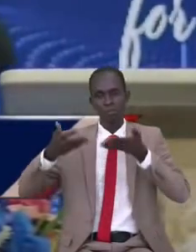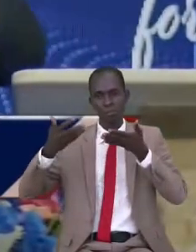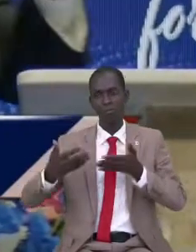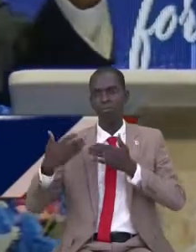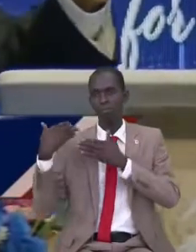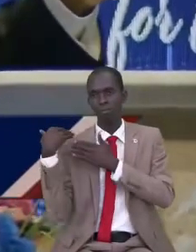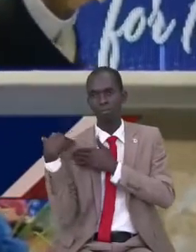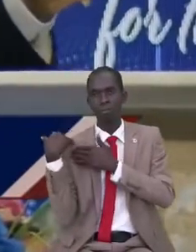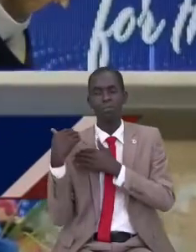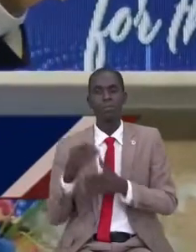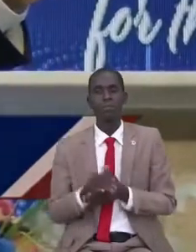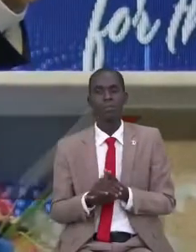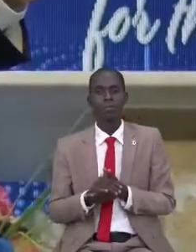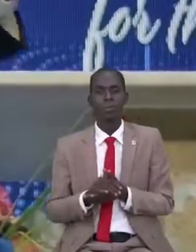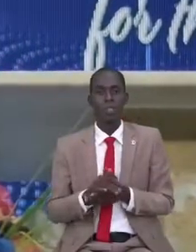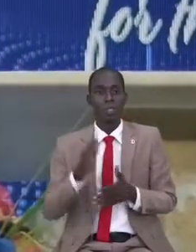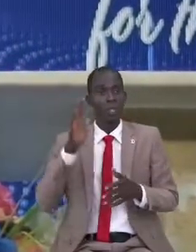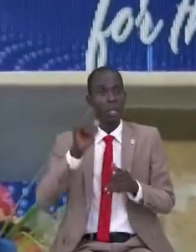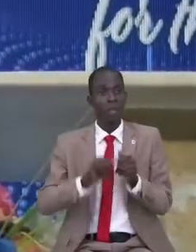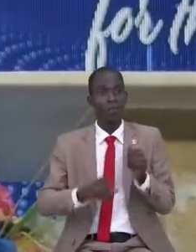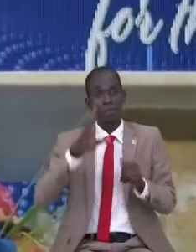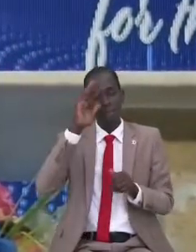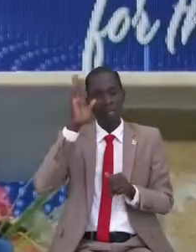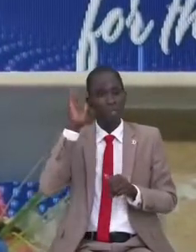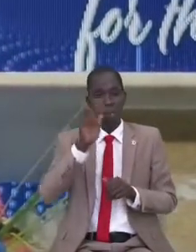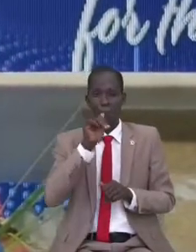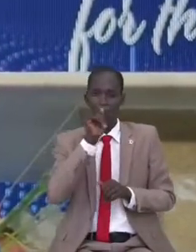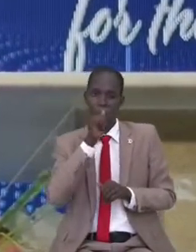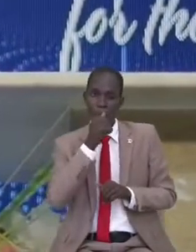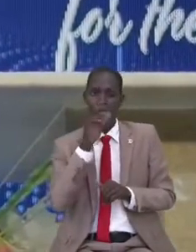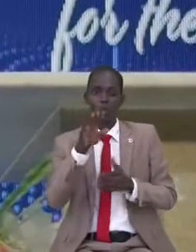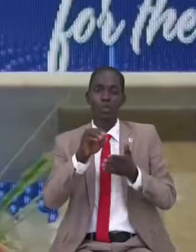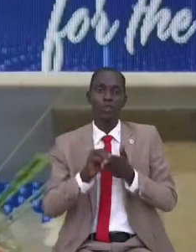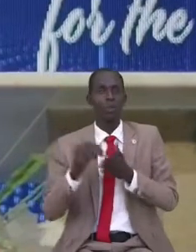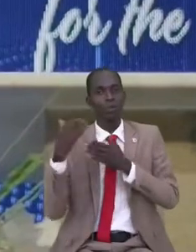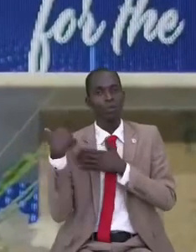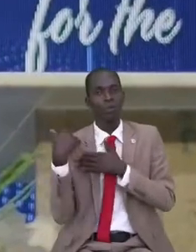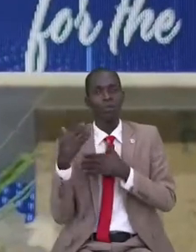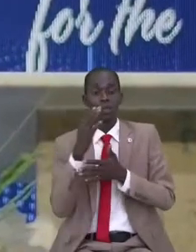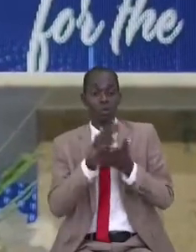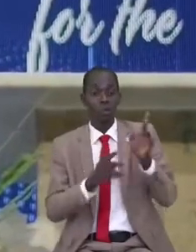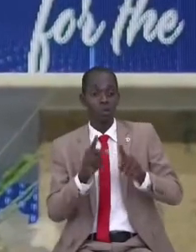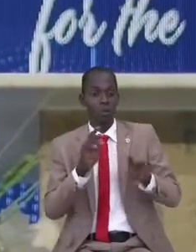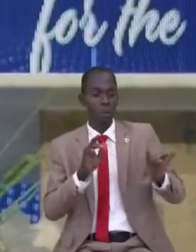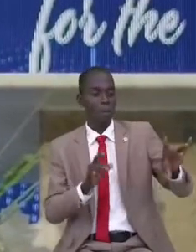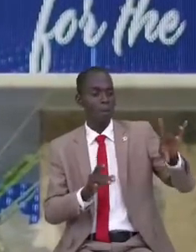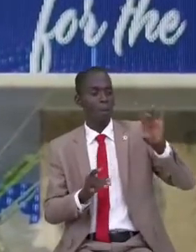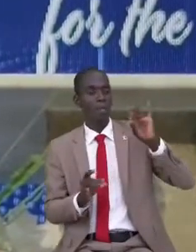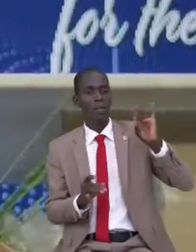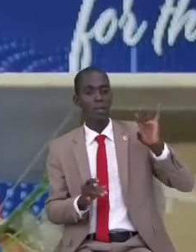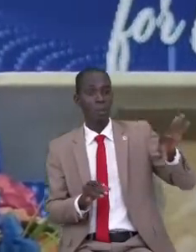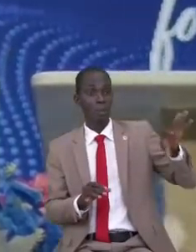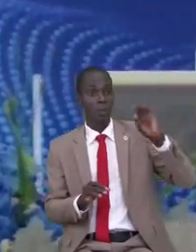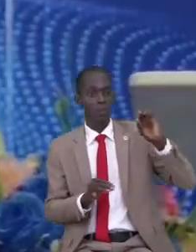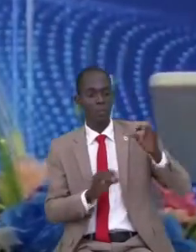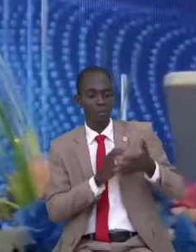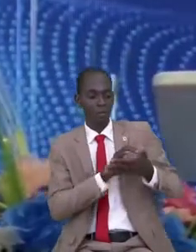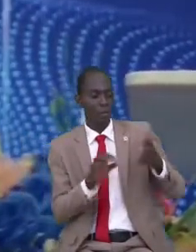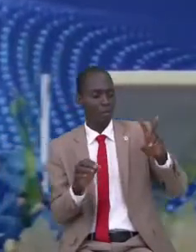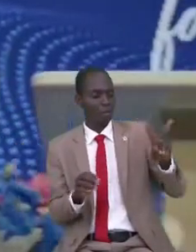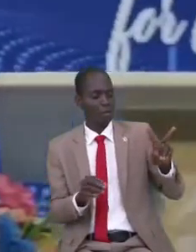Do you see those two verses? Some people take verse 2 and they read, bear